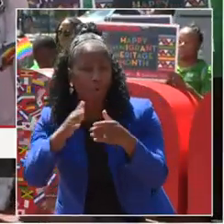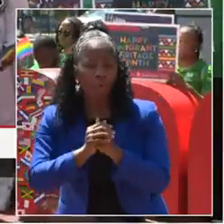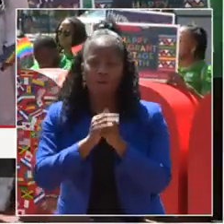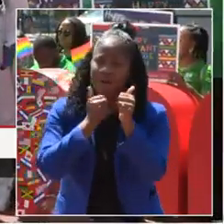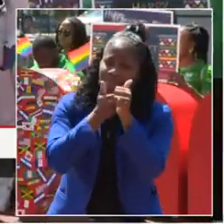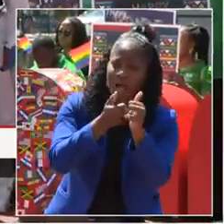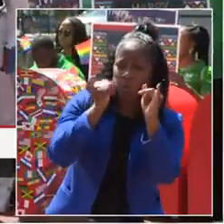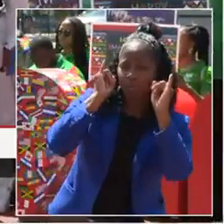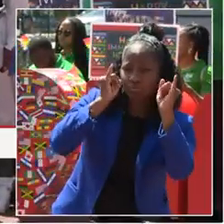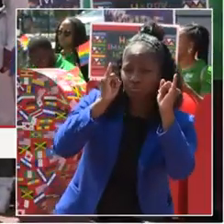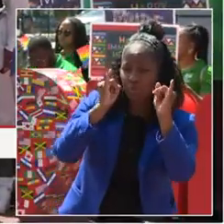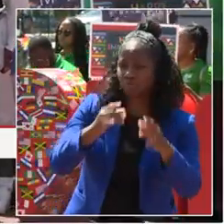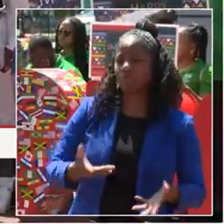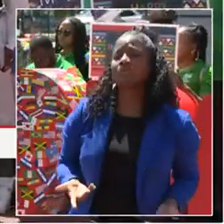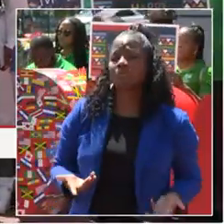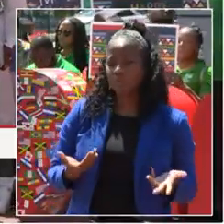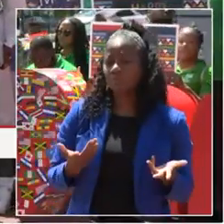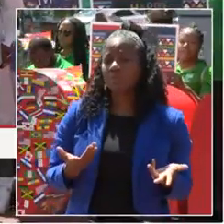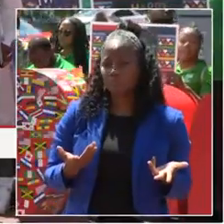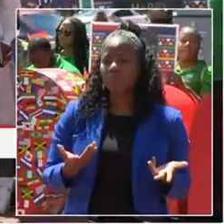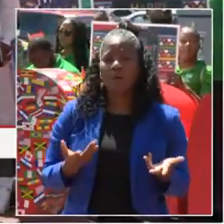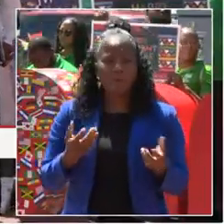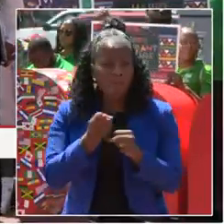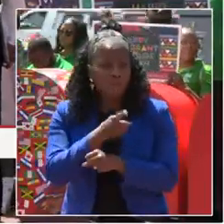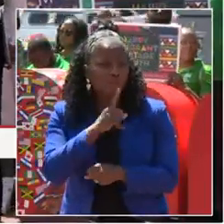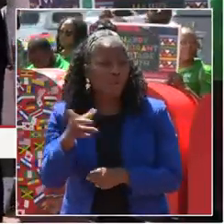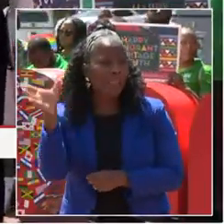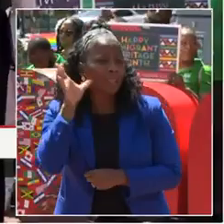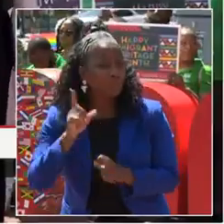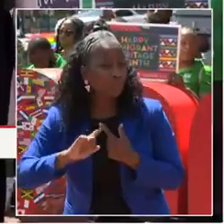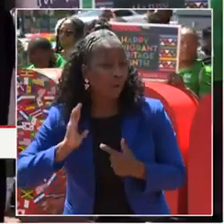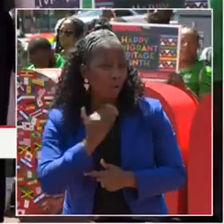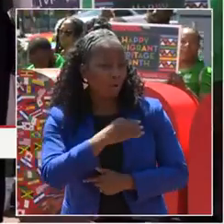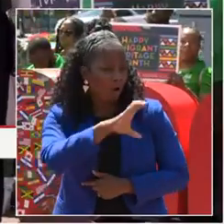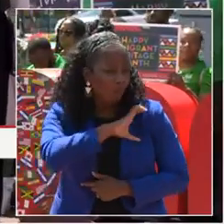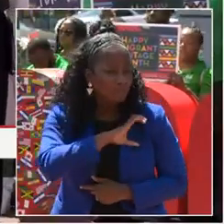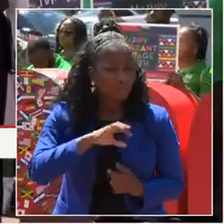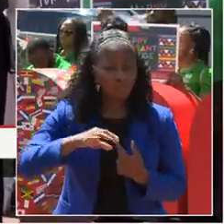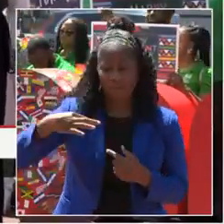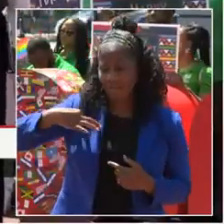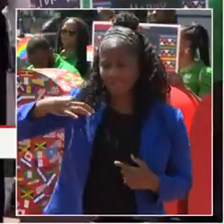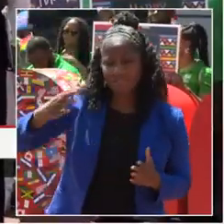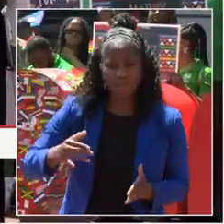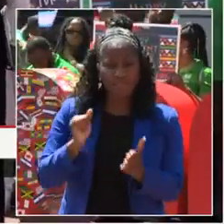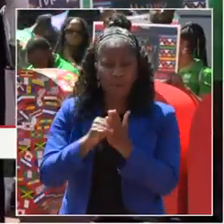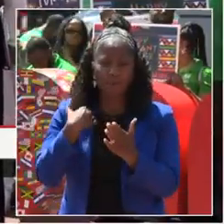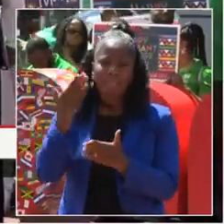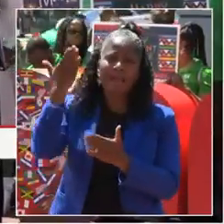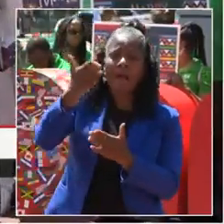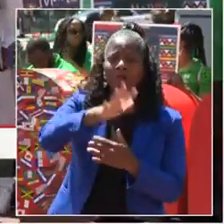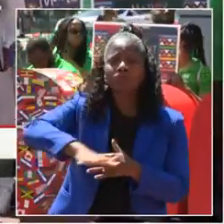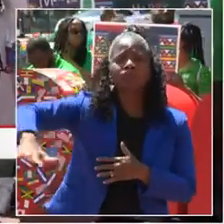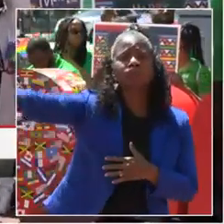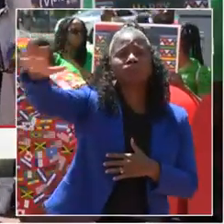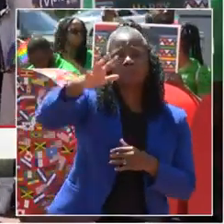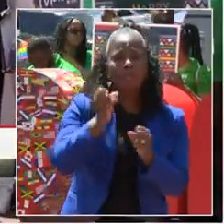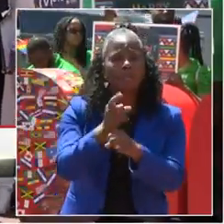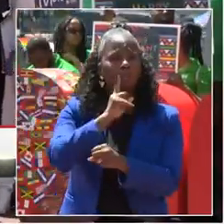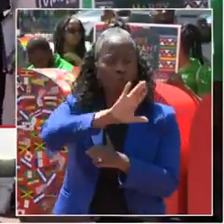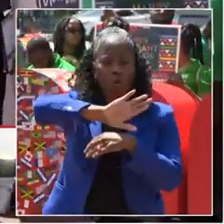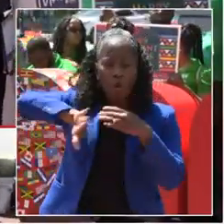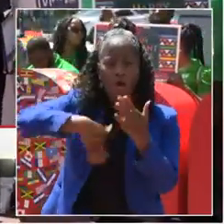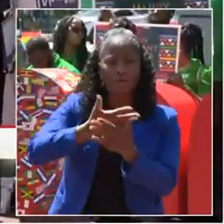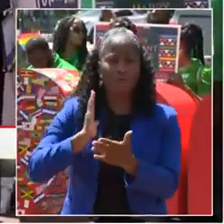follow instructions, listen to our officers and volunteers that are going to be out there to make all